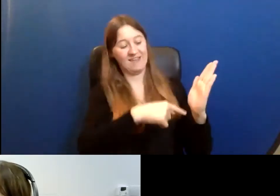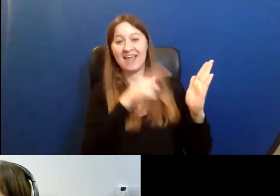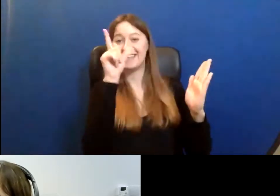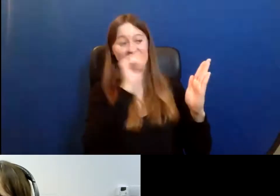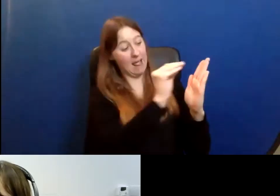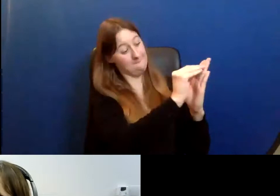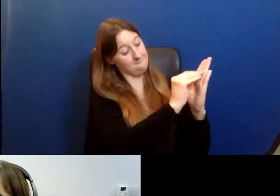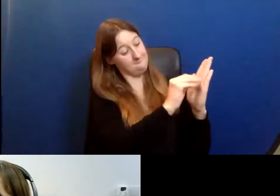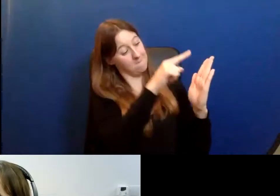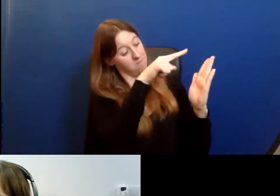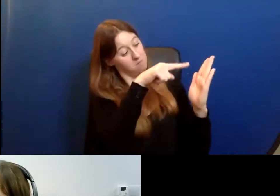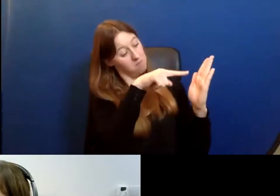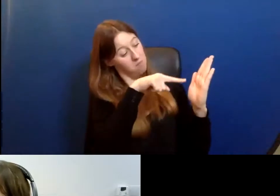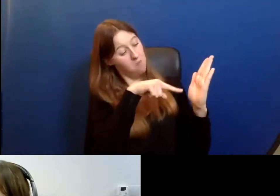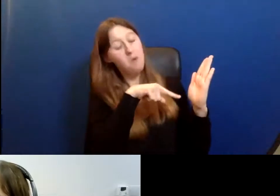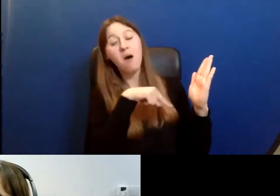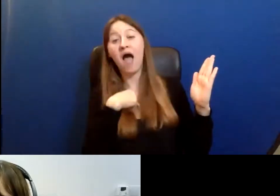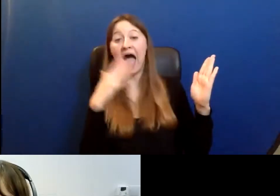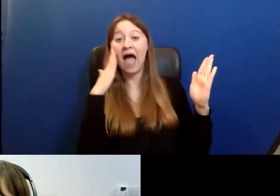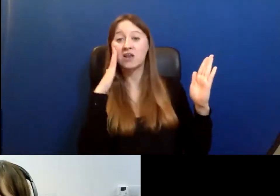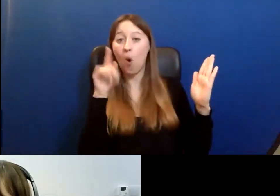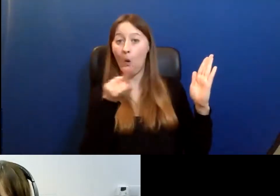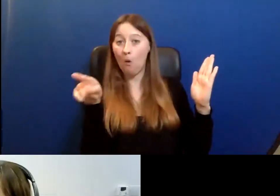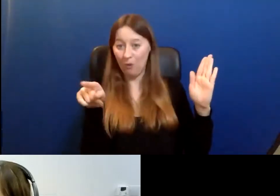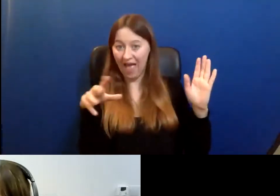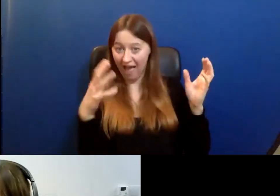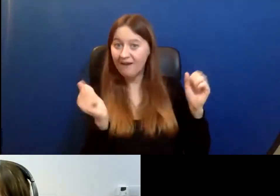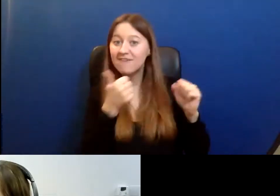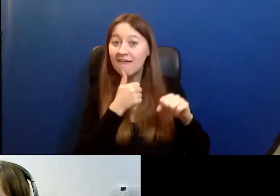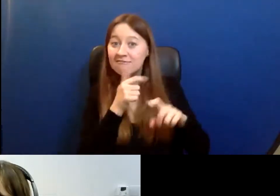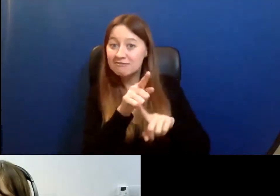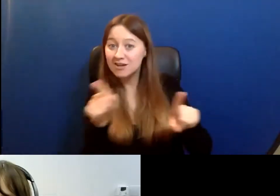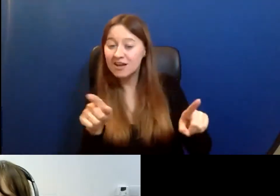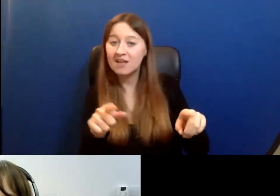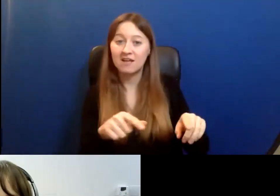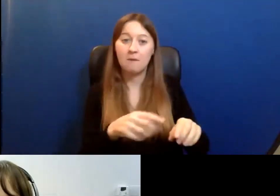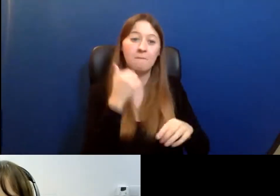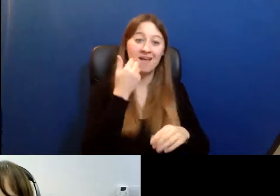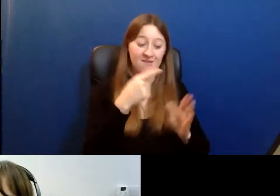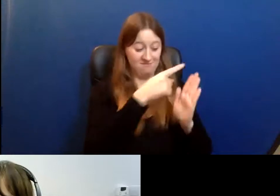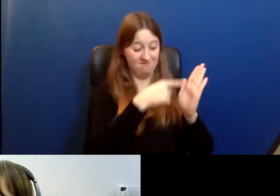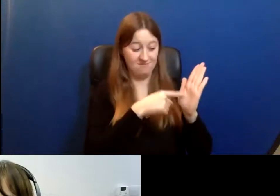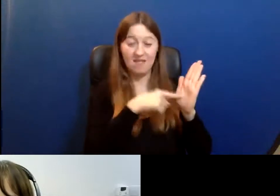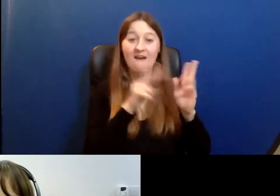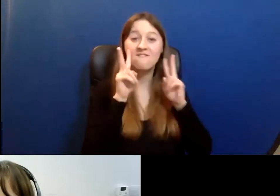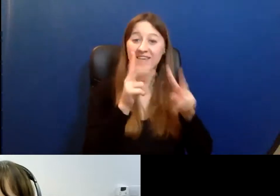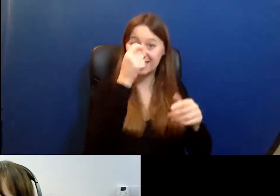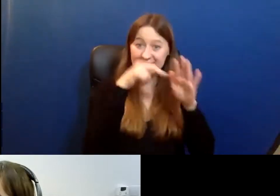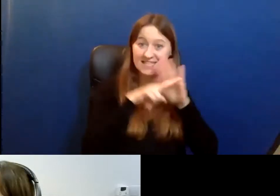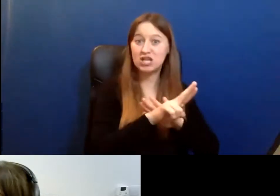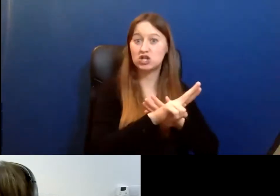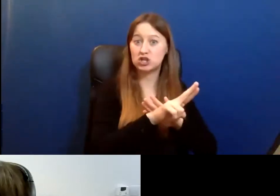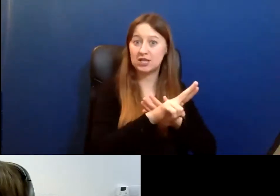people from the Visiting Teacher Service and from schools, the School for the Deaf. I think we have some people from speech and language